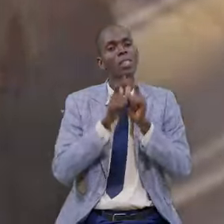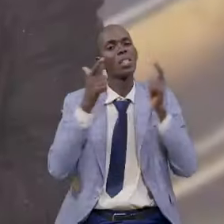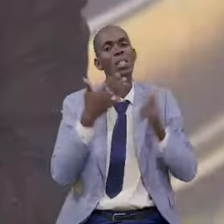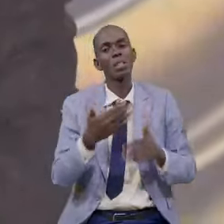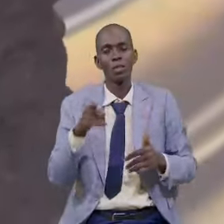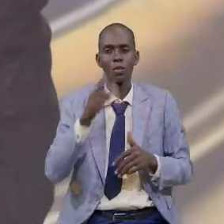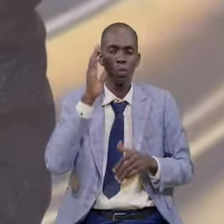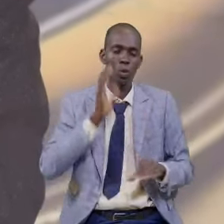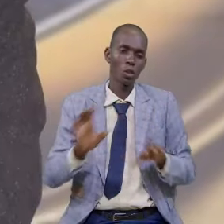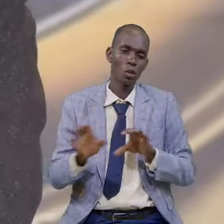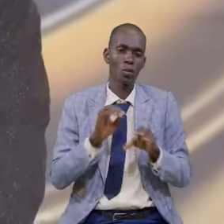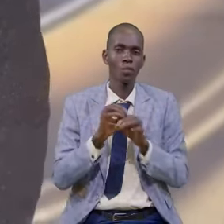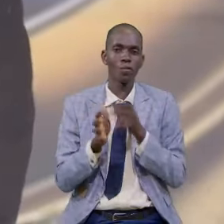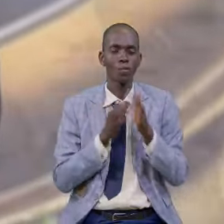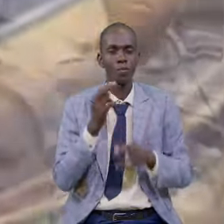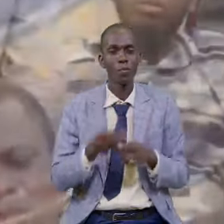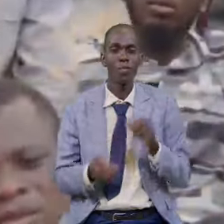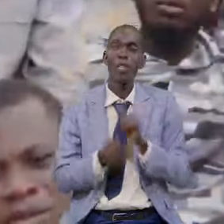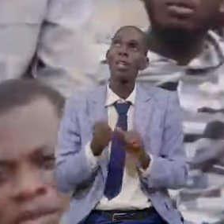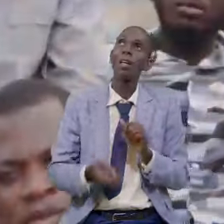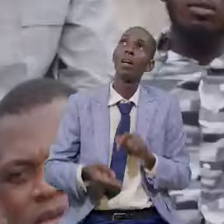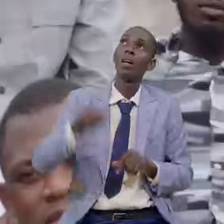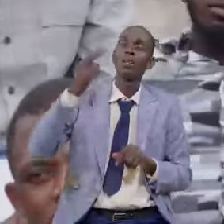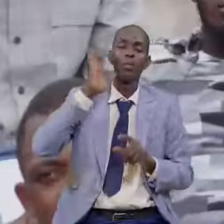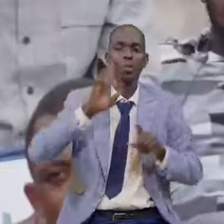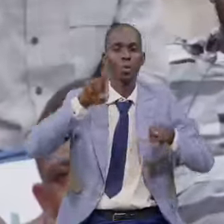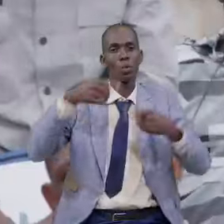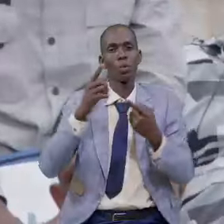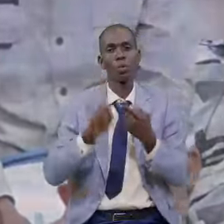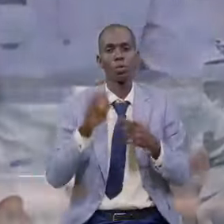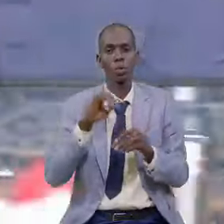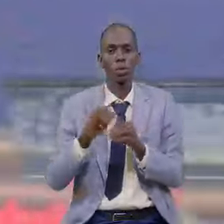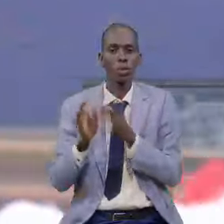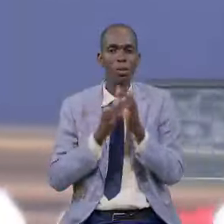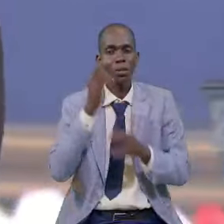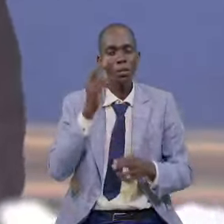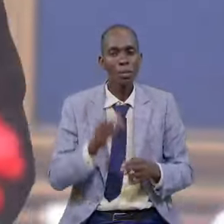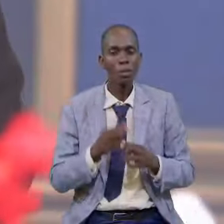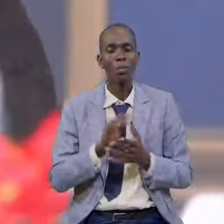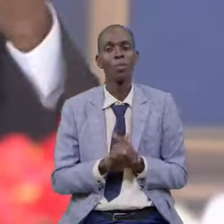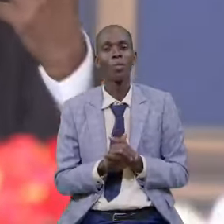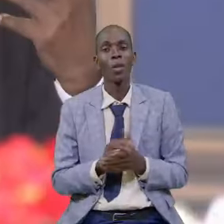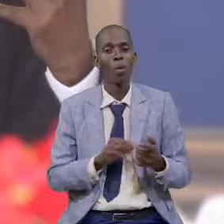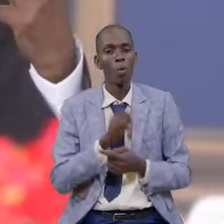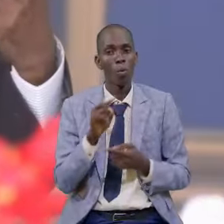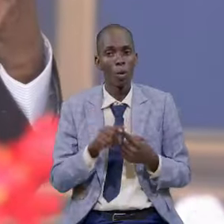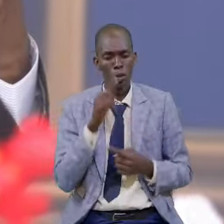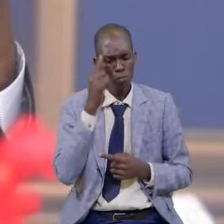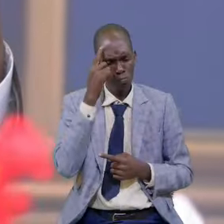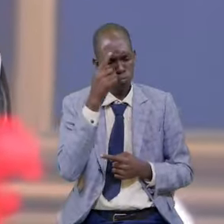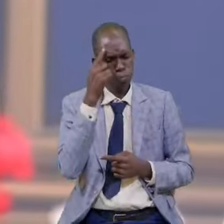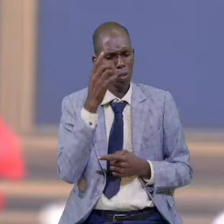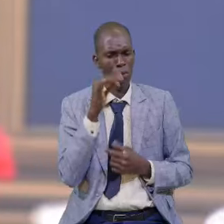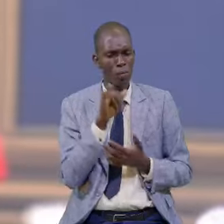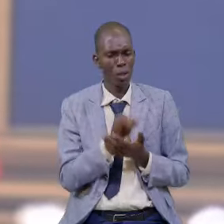Higher heights you will get to. And you know, when you think of that, and you have a goal